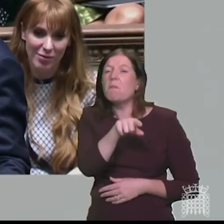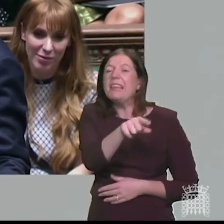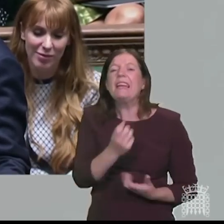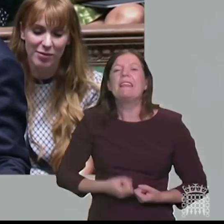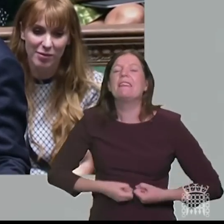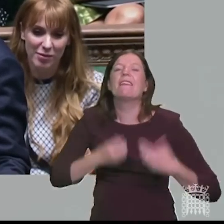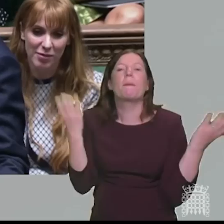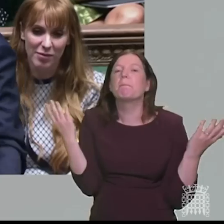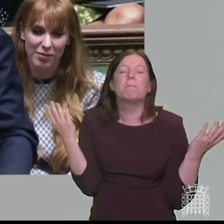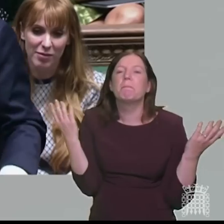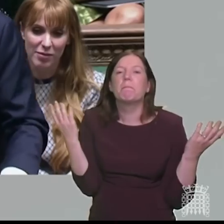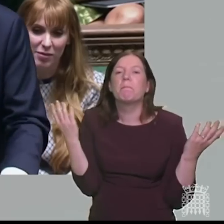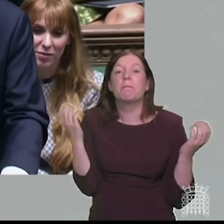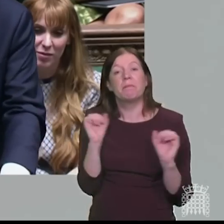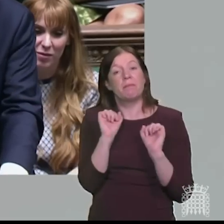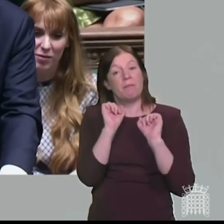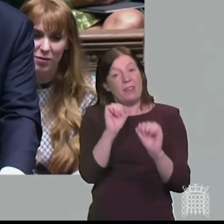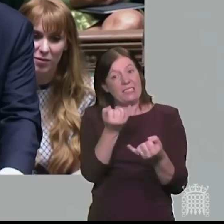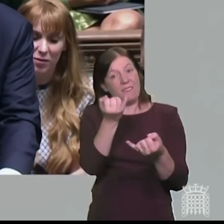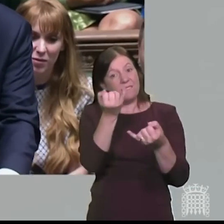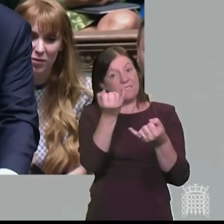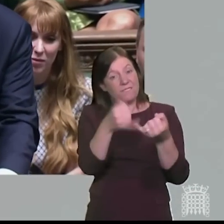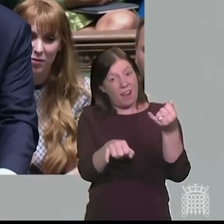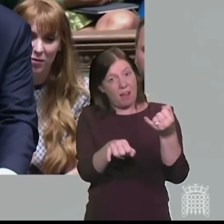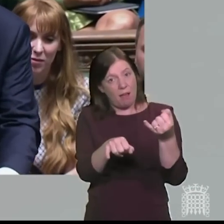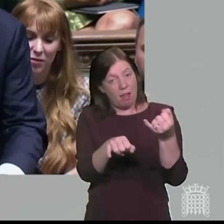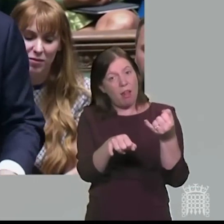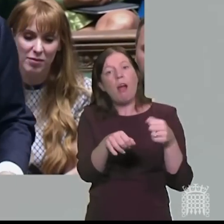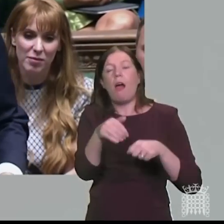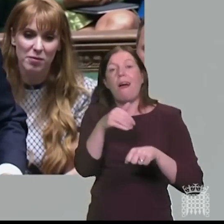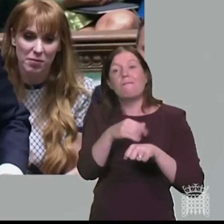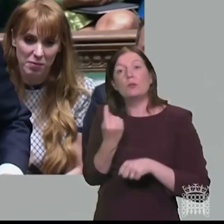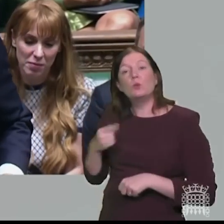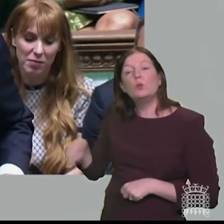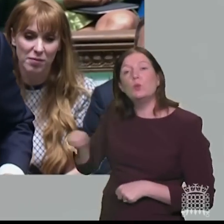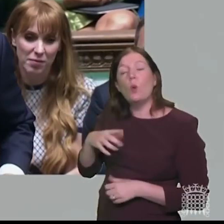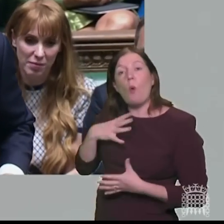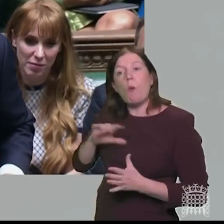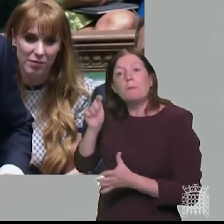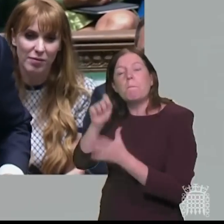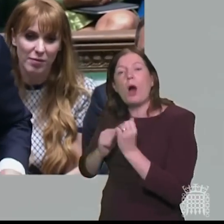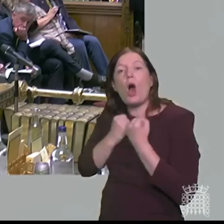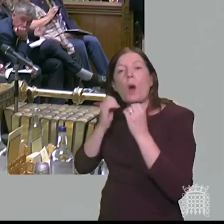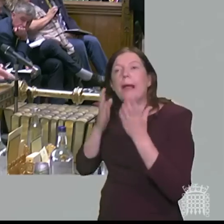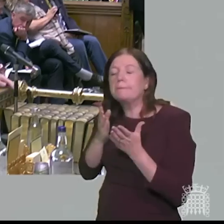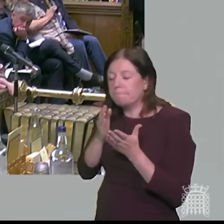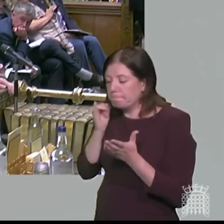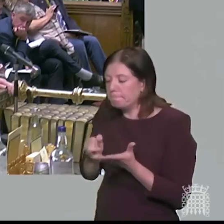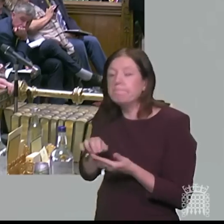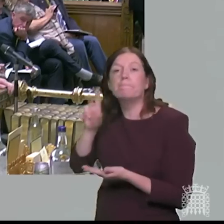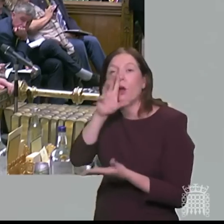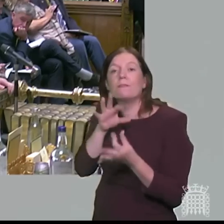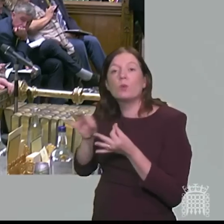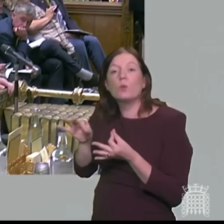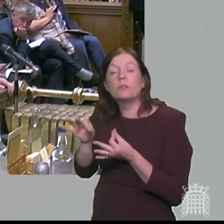up. And his failure isn't just shattering the dream of those who desperately want to own their own home, it's